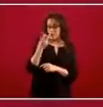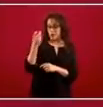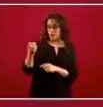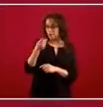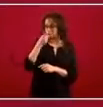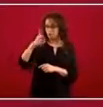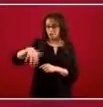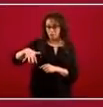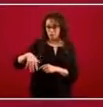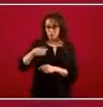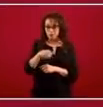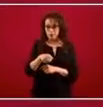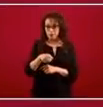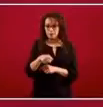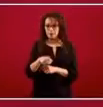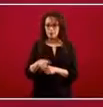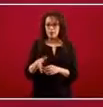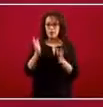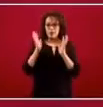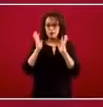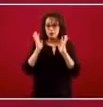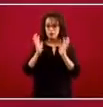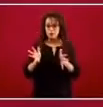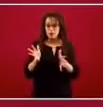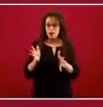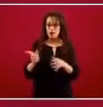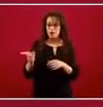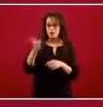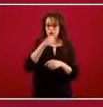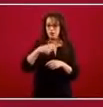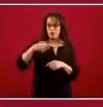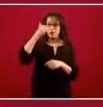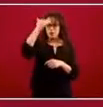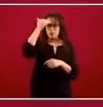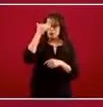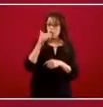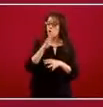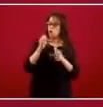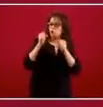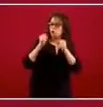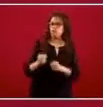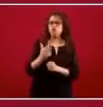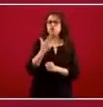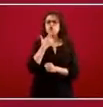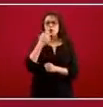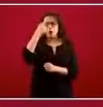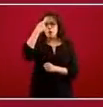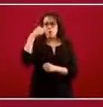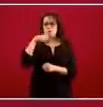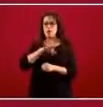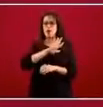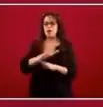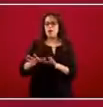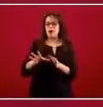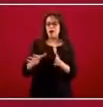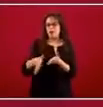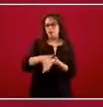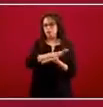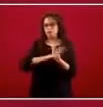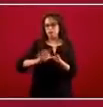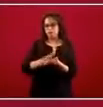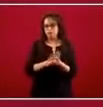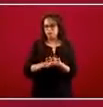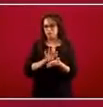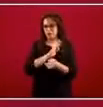under any circumstances, should not assume that these medications we have been talking about have been proven to be